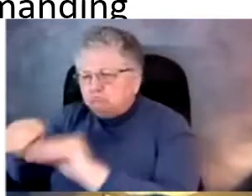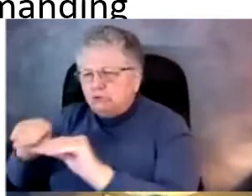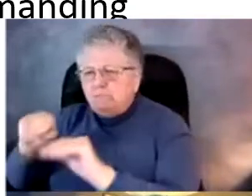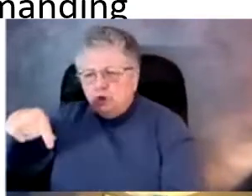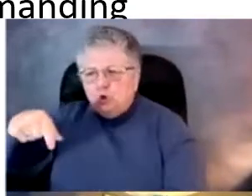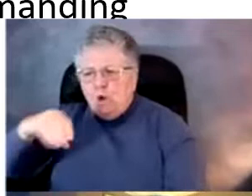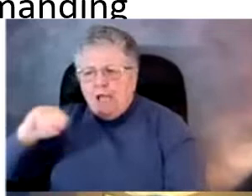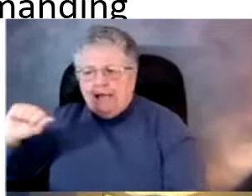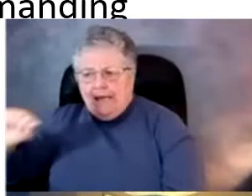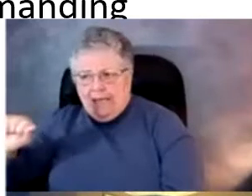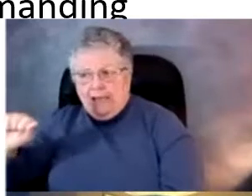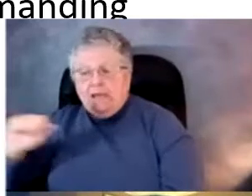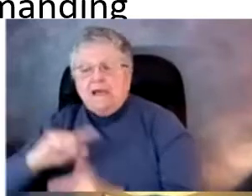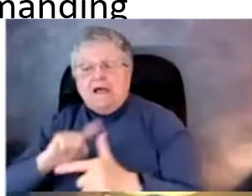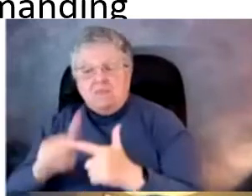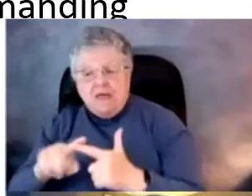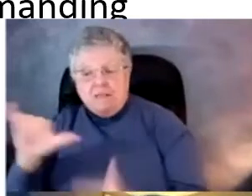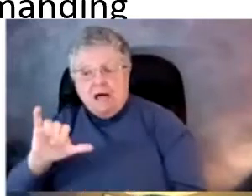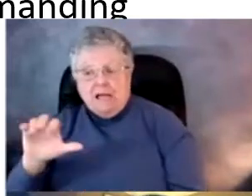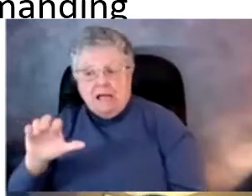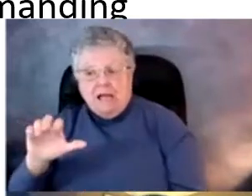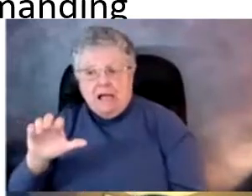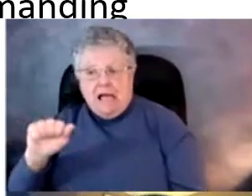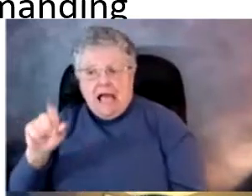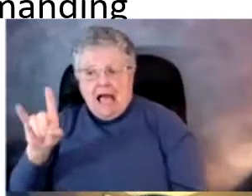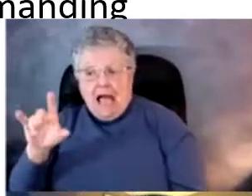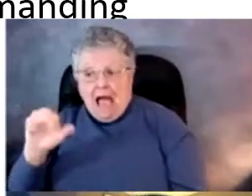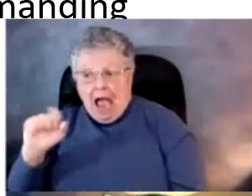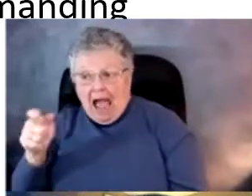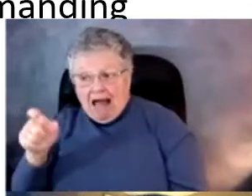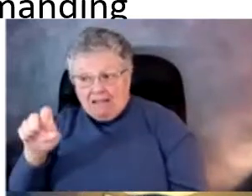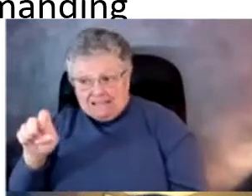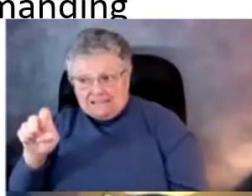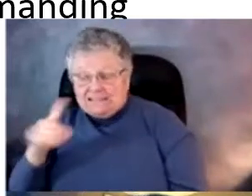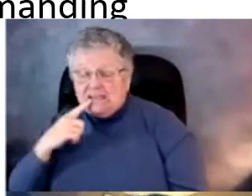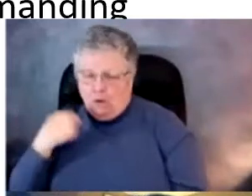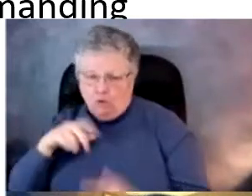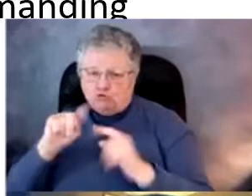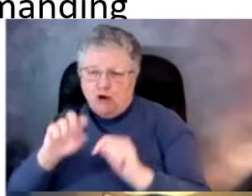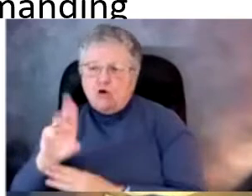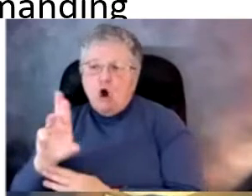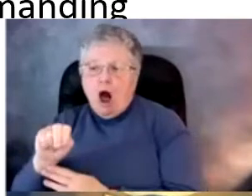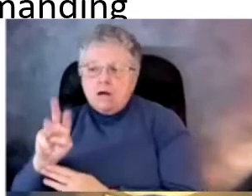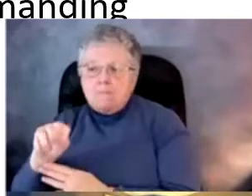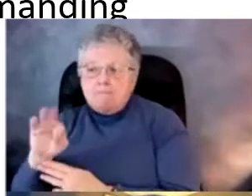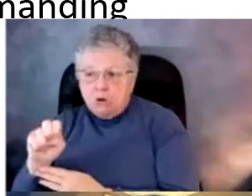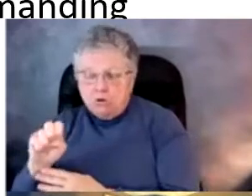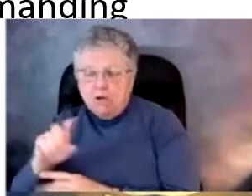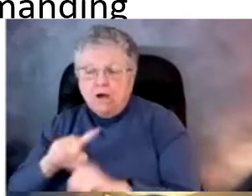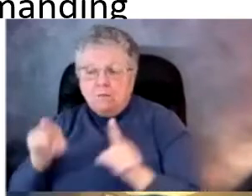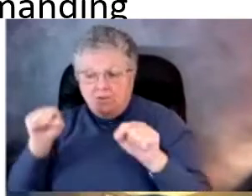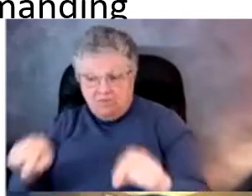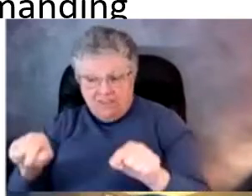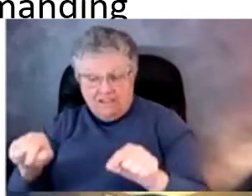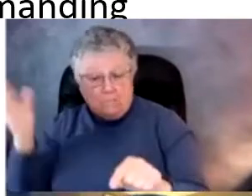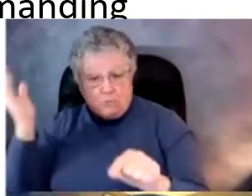So hopefully, and I think also I'll be sure to try to share this presentation out. Maybe Alex can